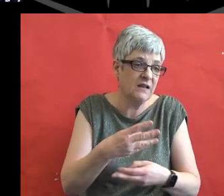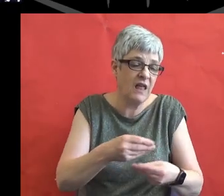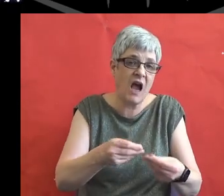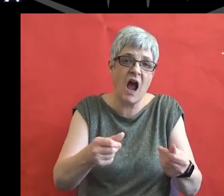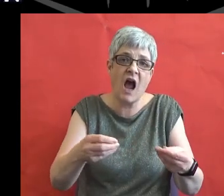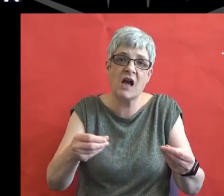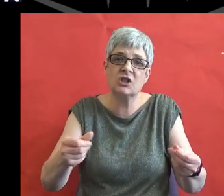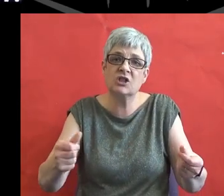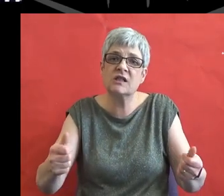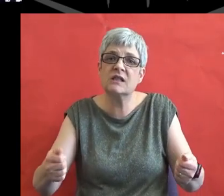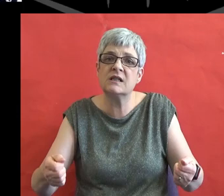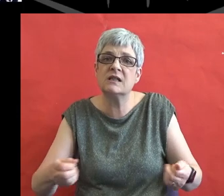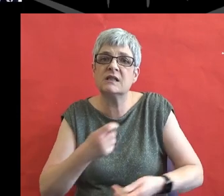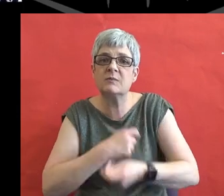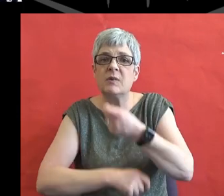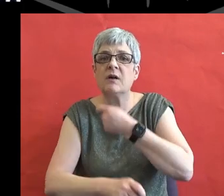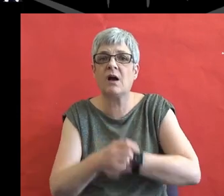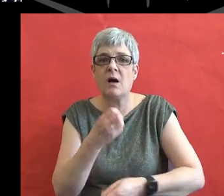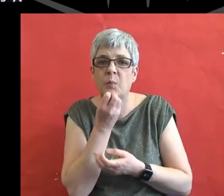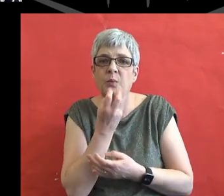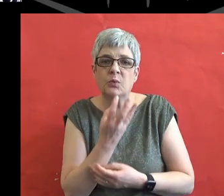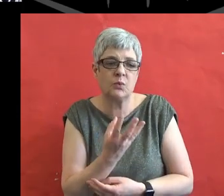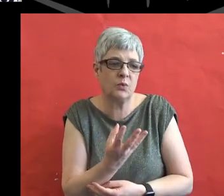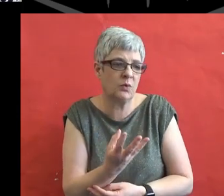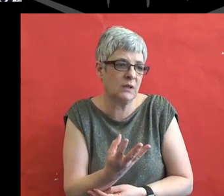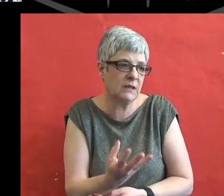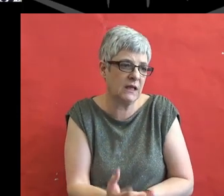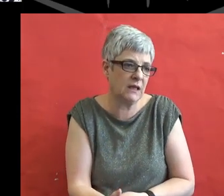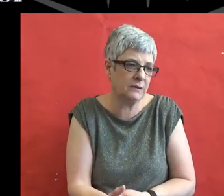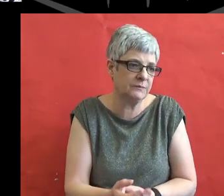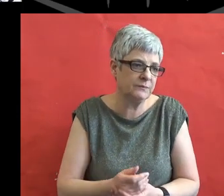ashes in for beauty,